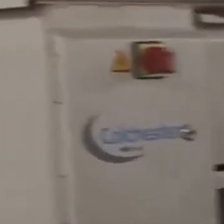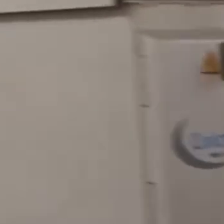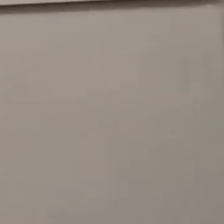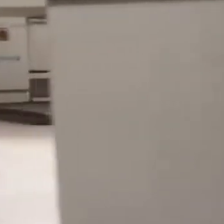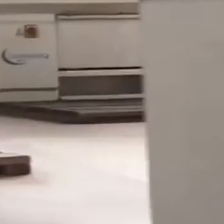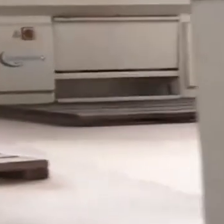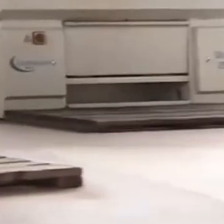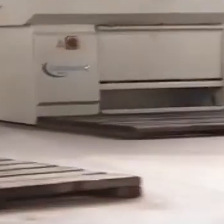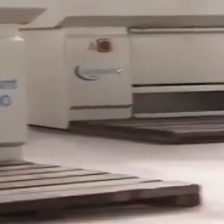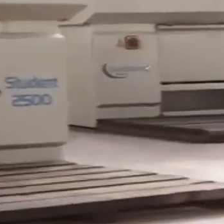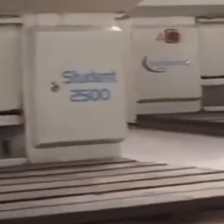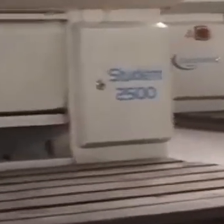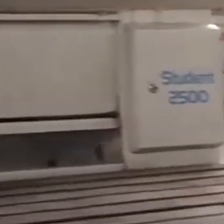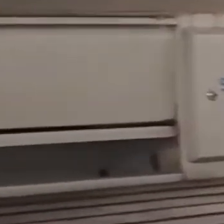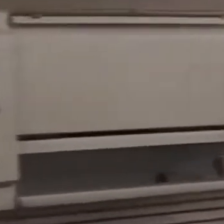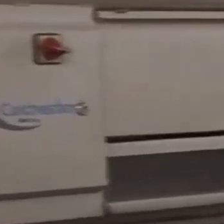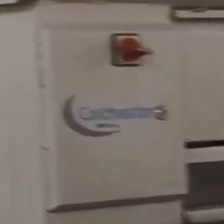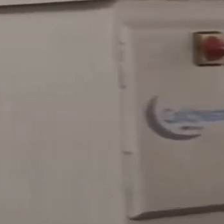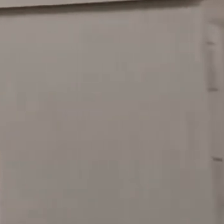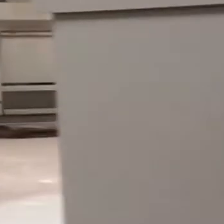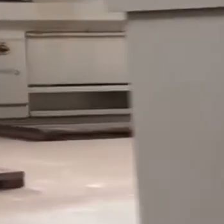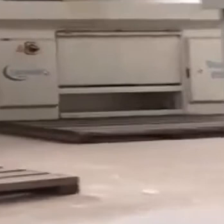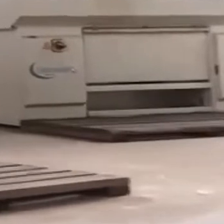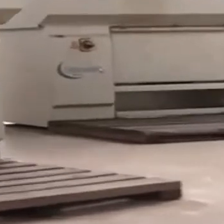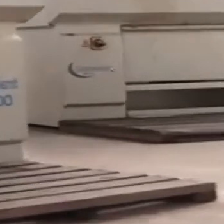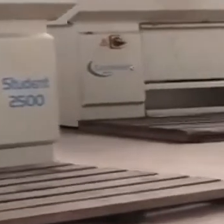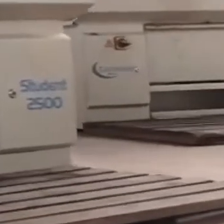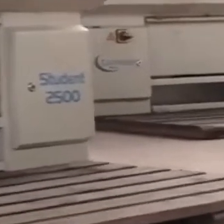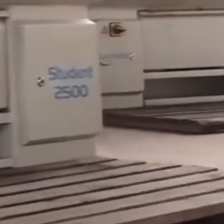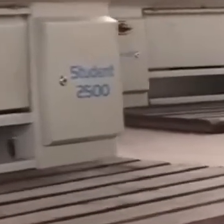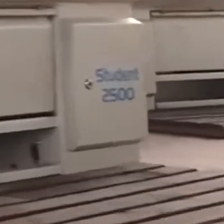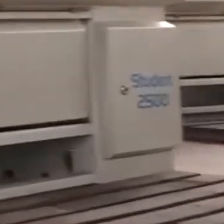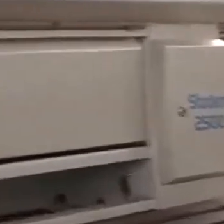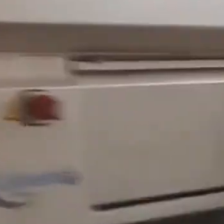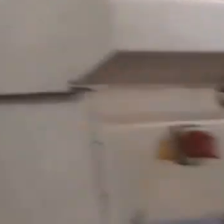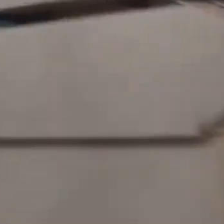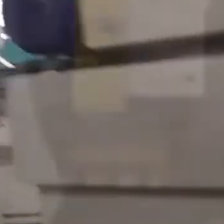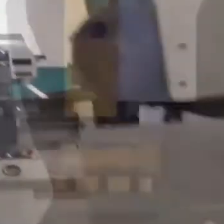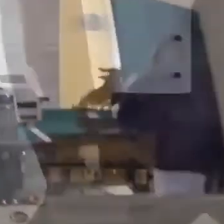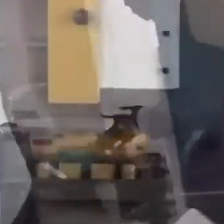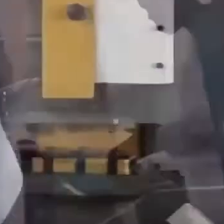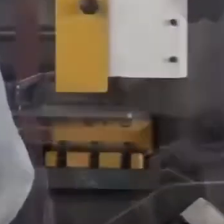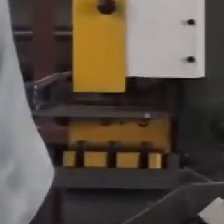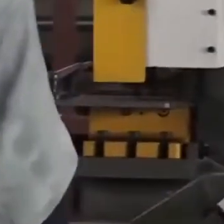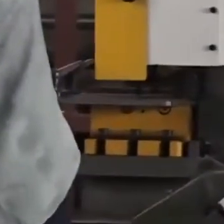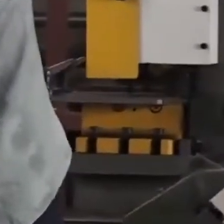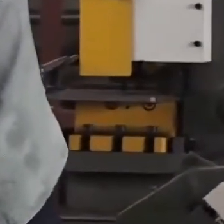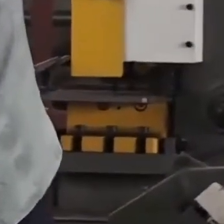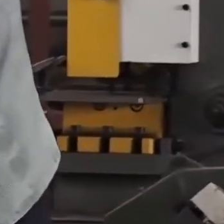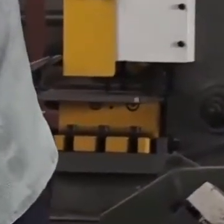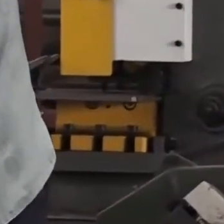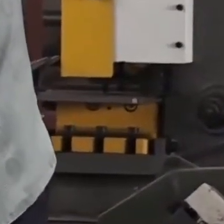students to use during their practical sessions. The fourth department is the Department of Energy